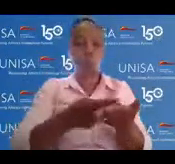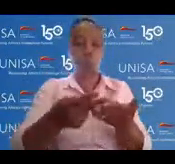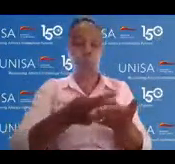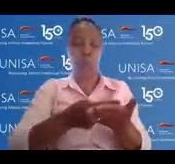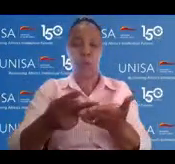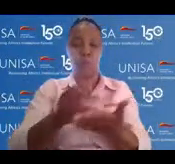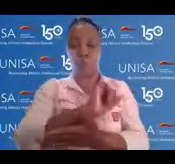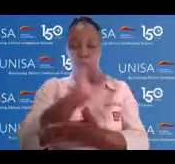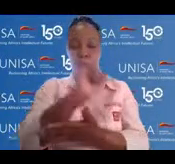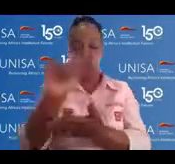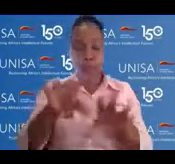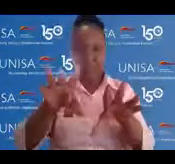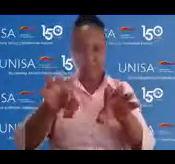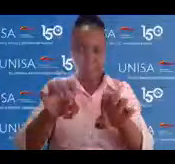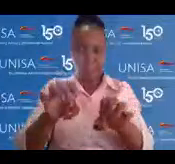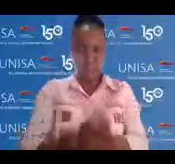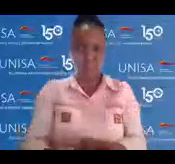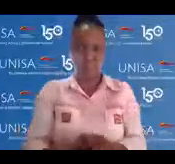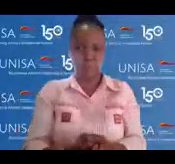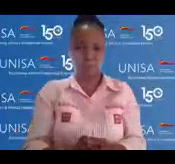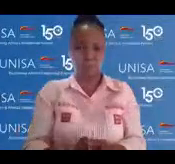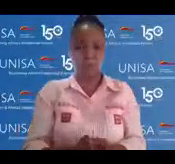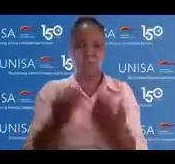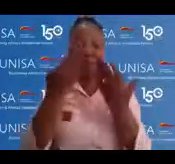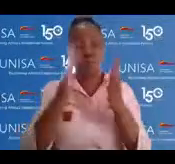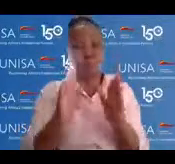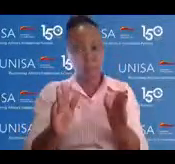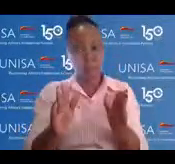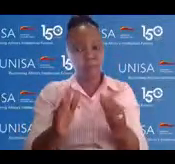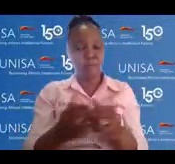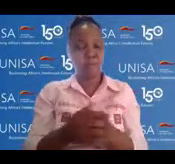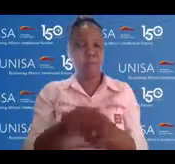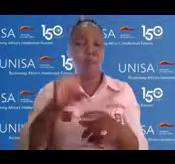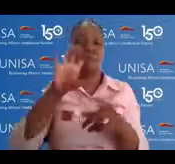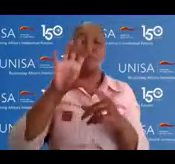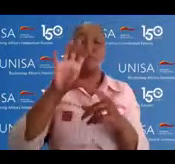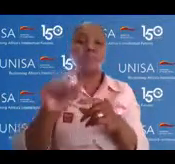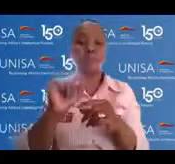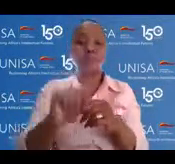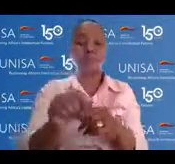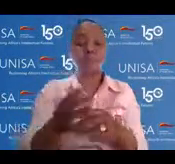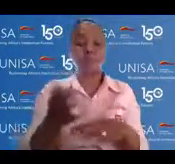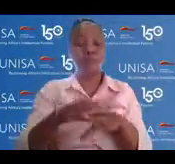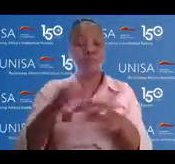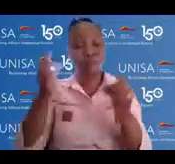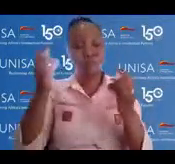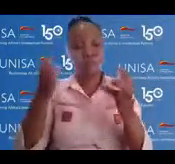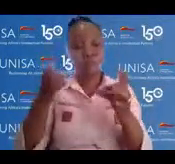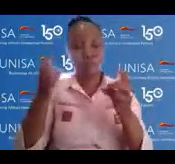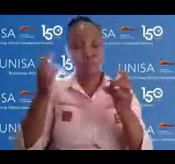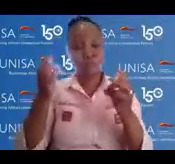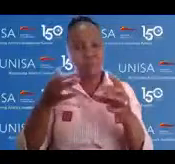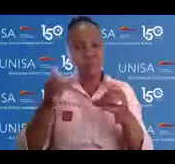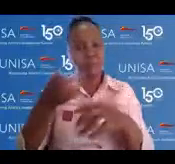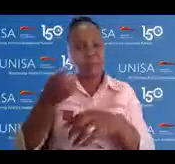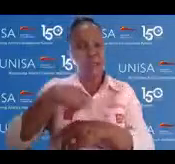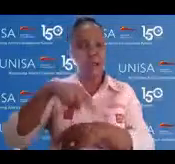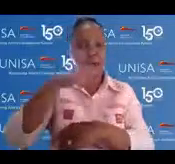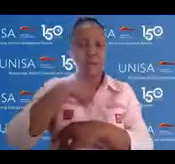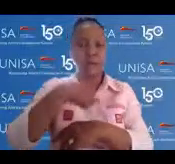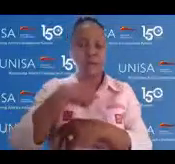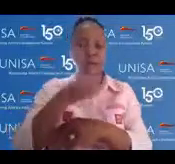exams. Student, you will find details of our upcoming